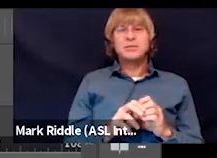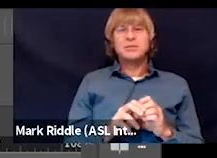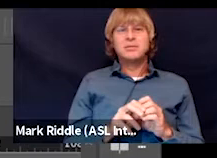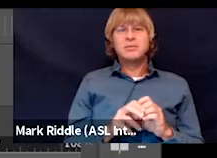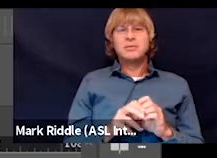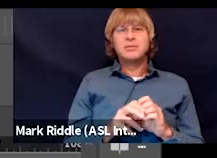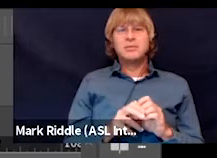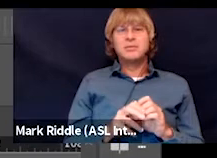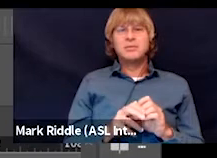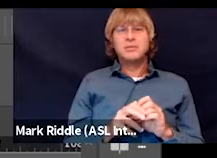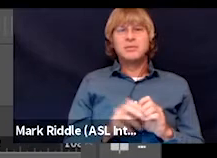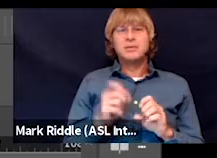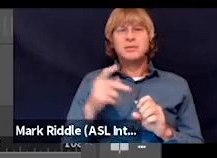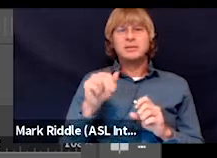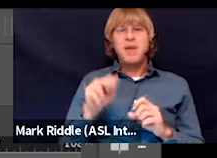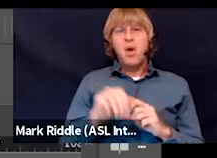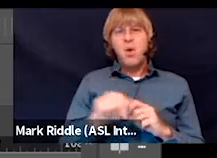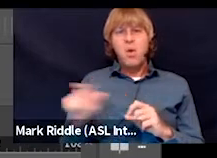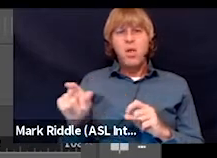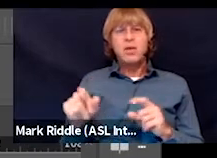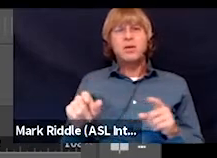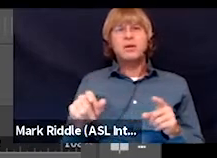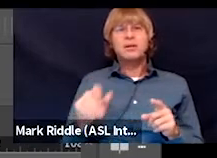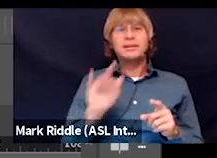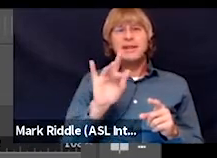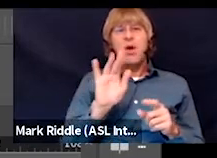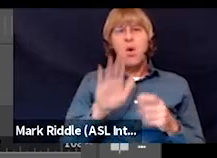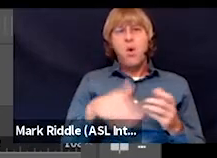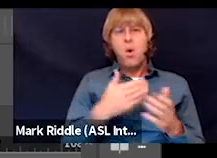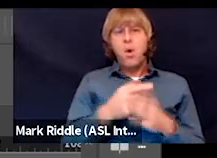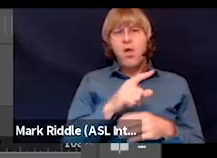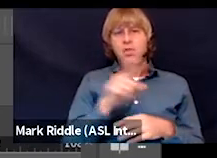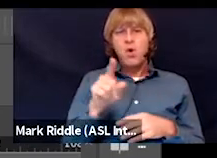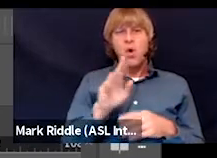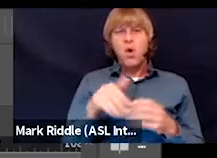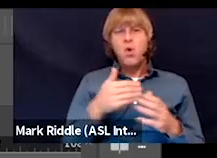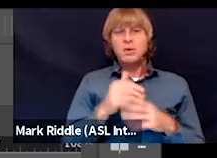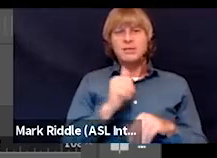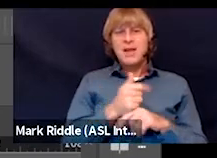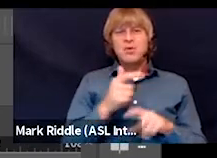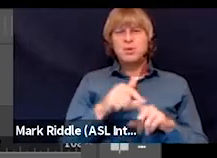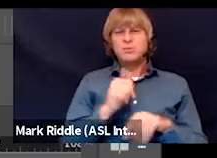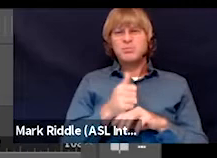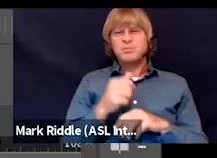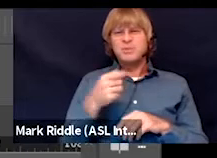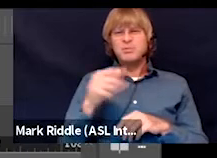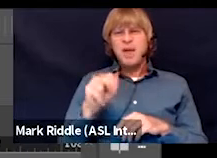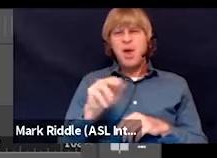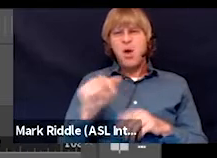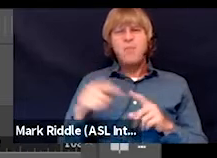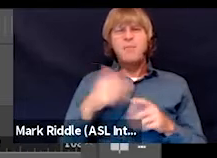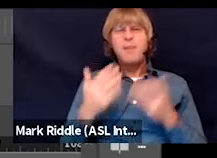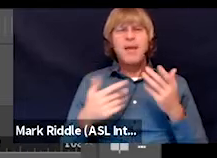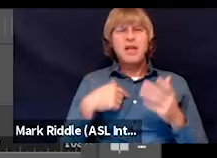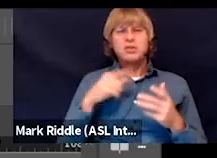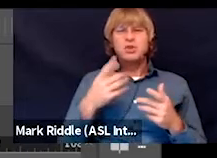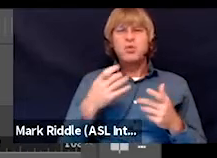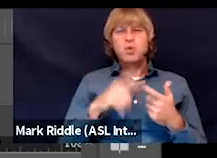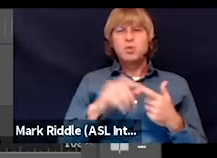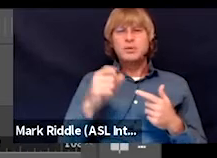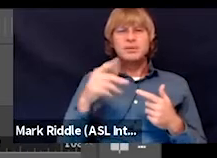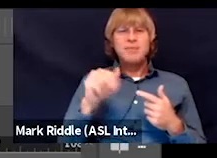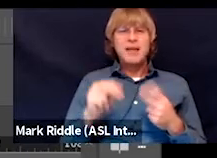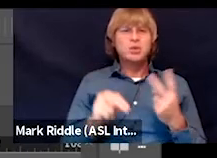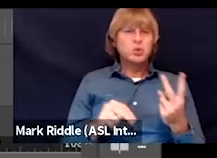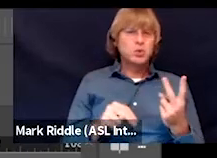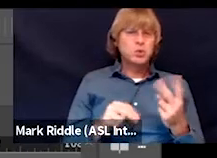Let me do a span all. I'm going to select all of these are all set to span all, but maybe I decide I just want them to span